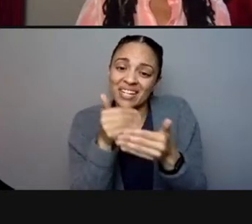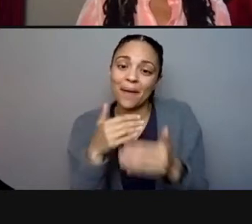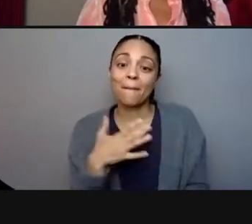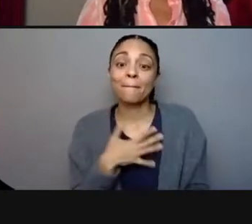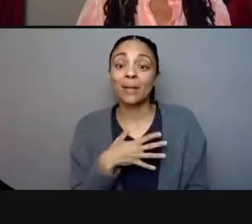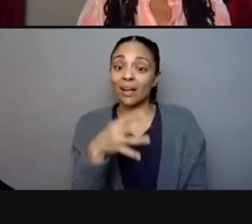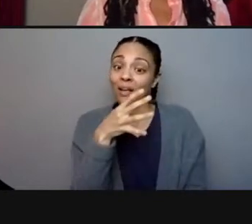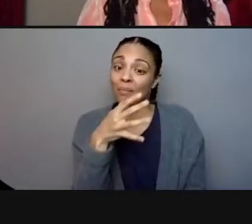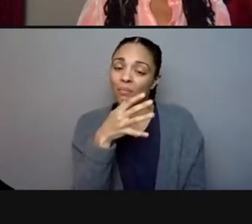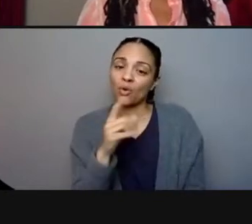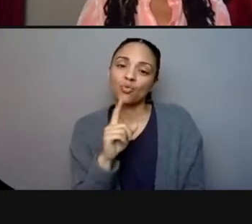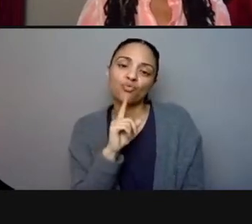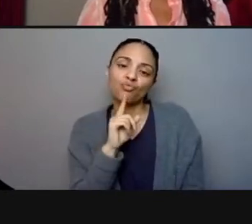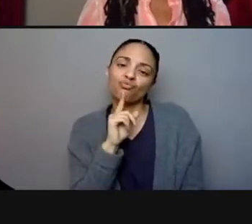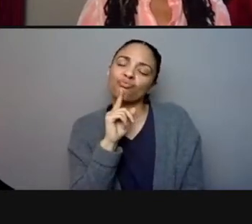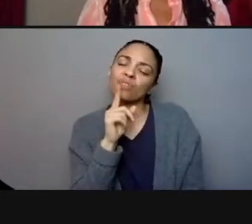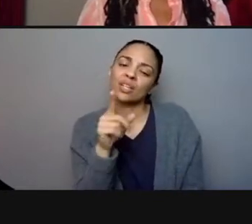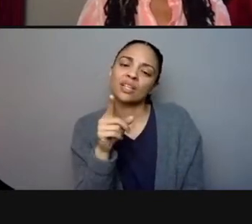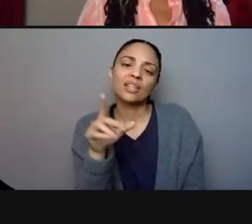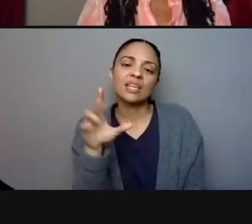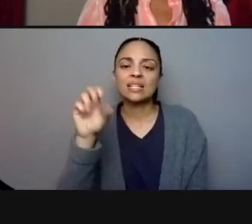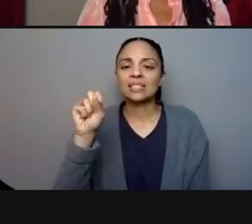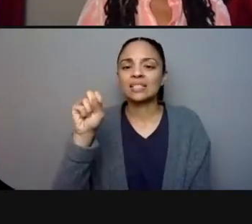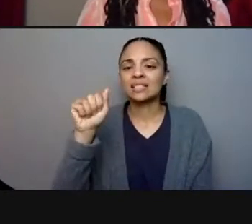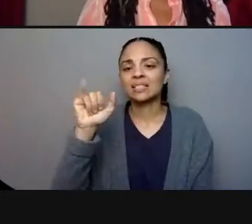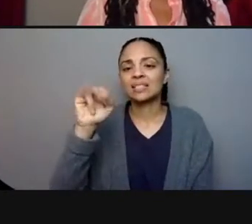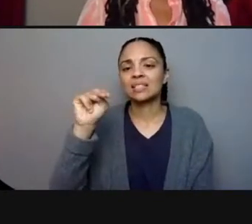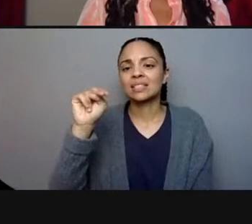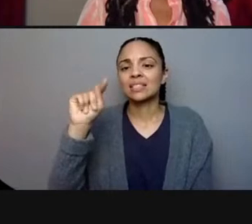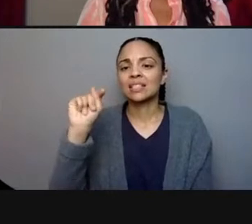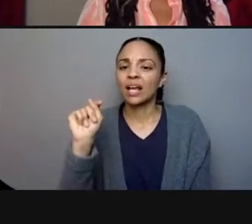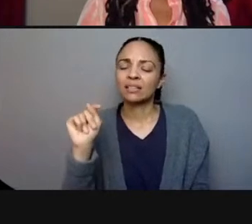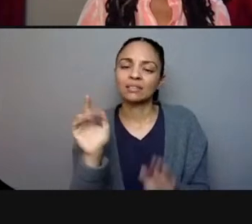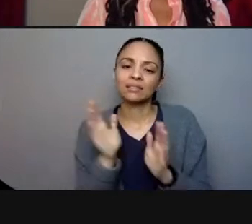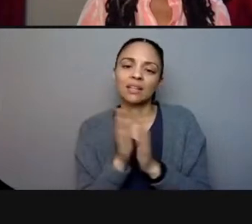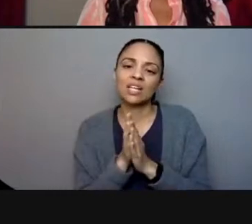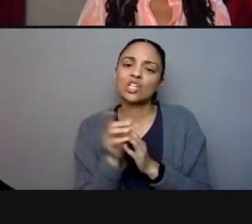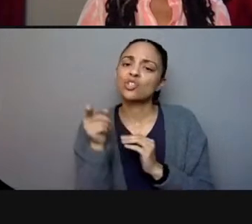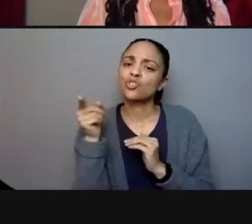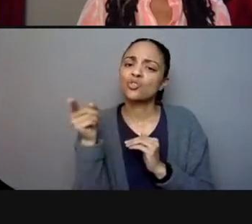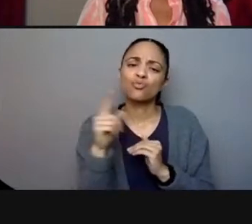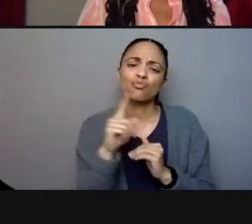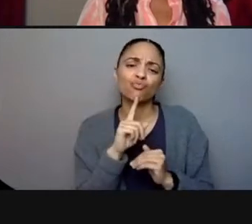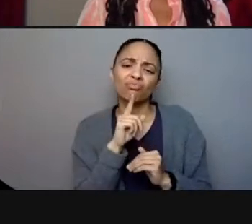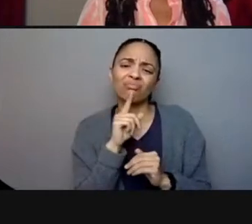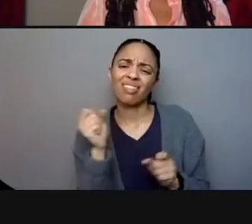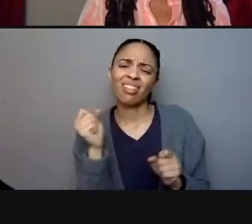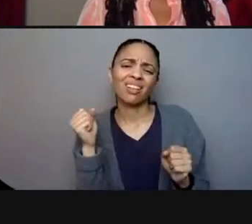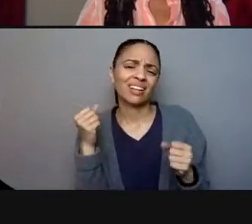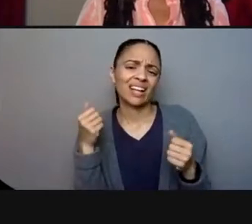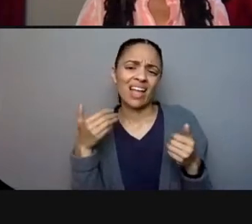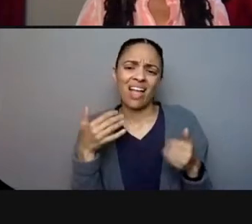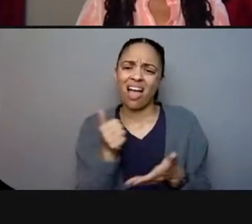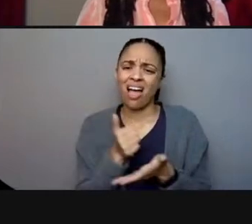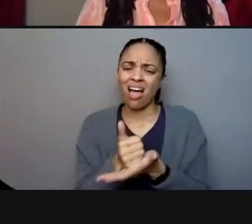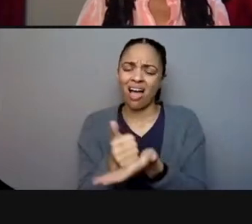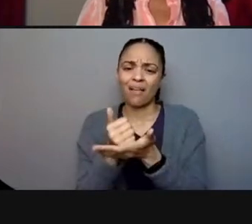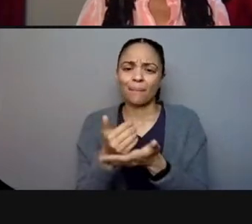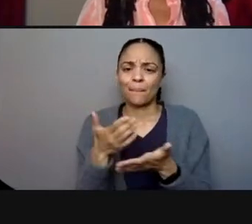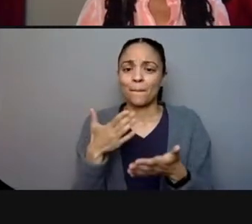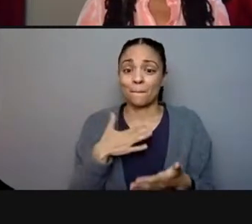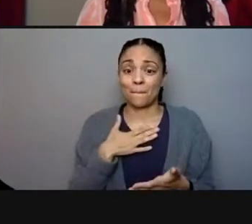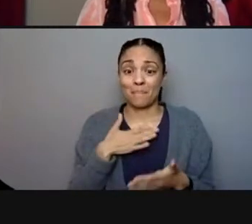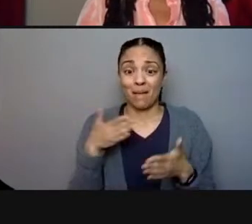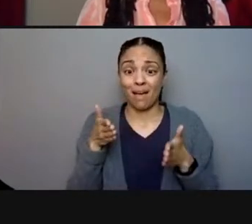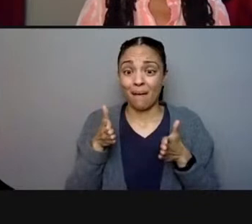a living one, and somebody that paved the way, that fought, that I mean, I can go to the ends of the earth, but also one of the